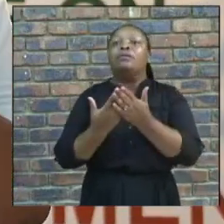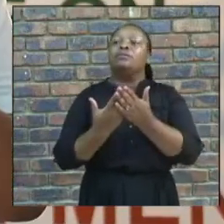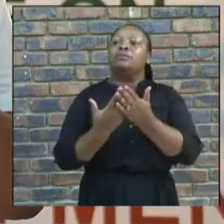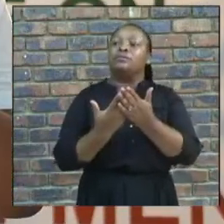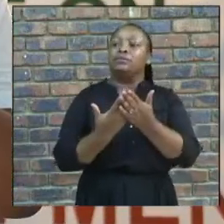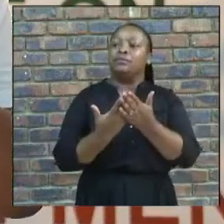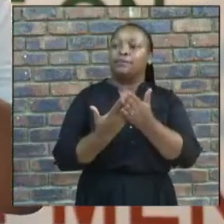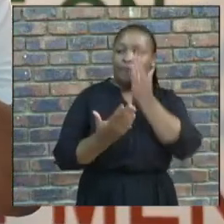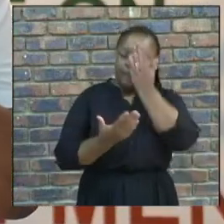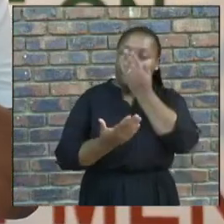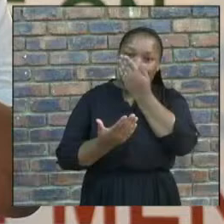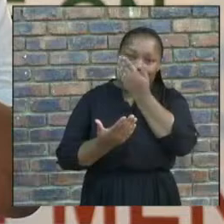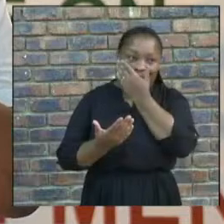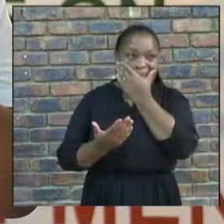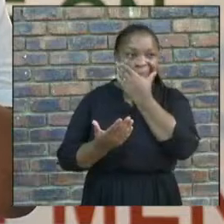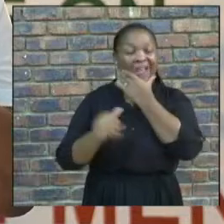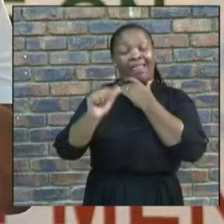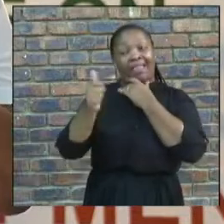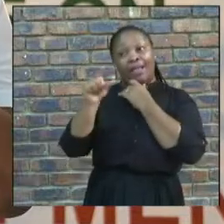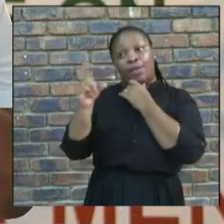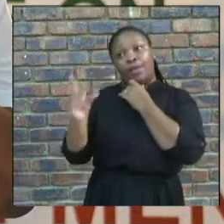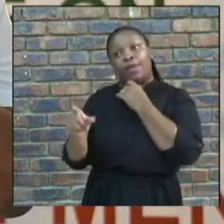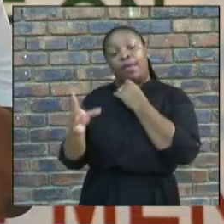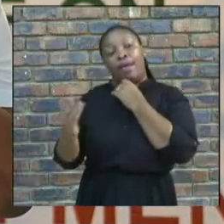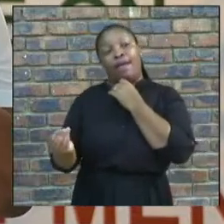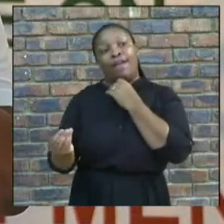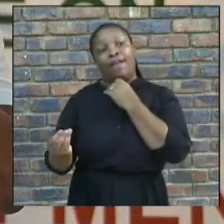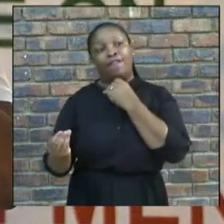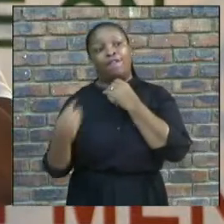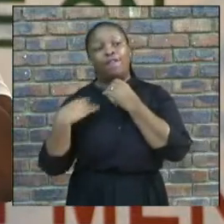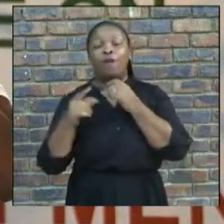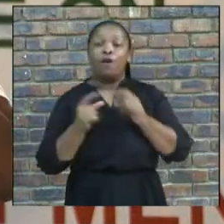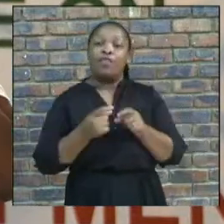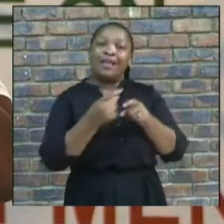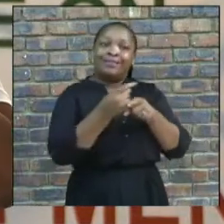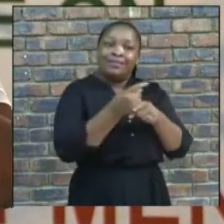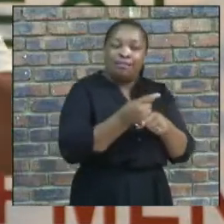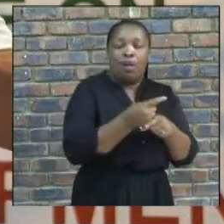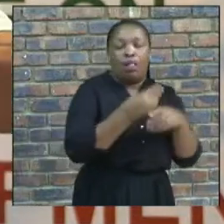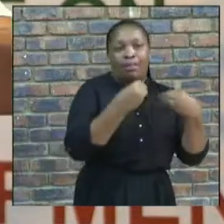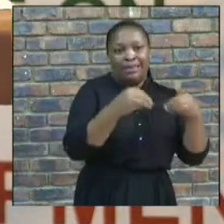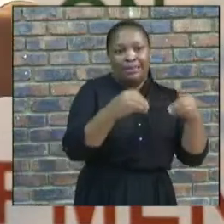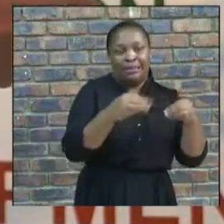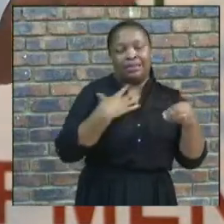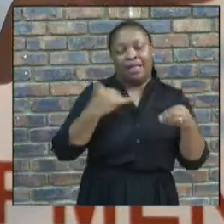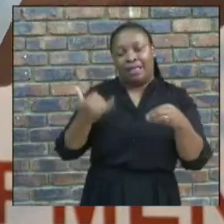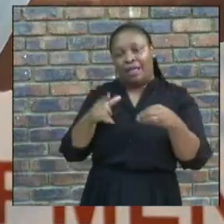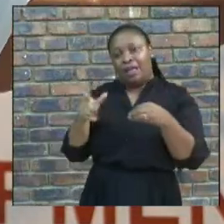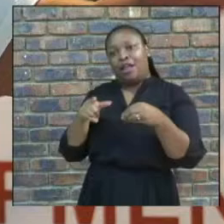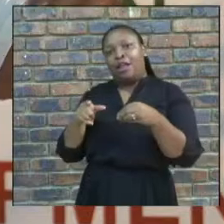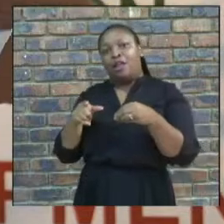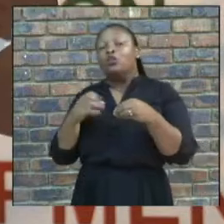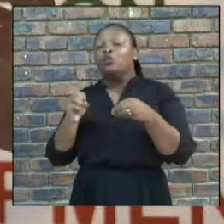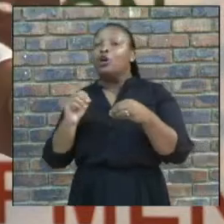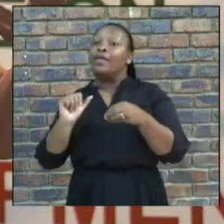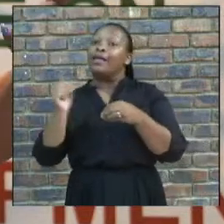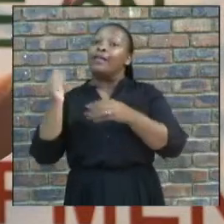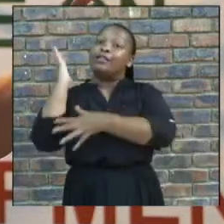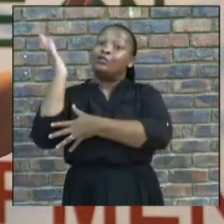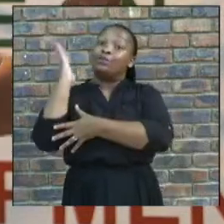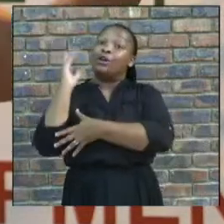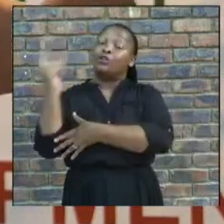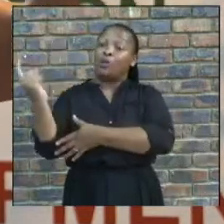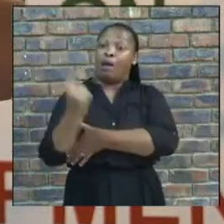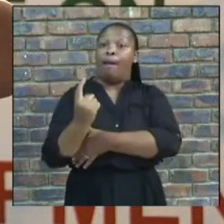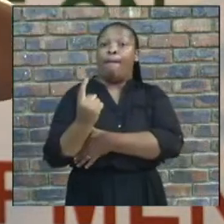petroleum, and another one will regulate the small businesses. So the teams will come indicate, I don't have a list,